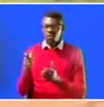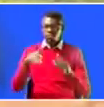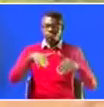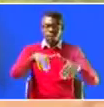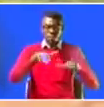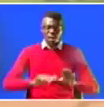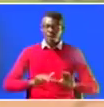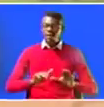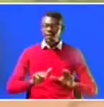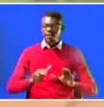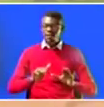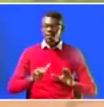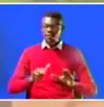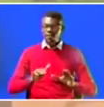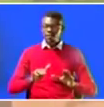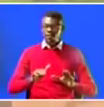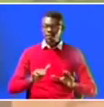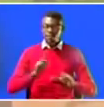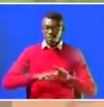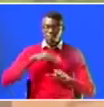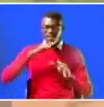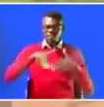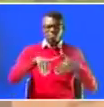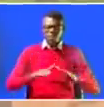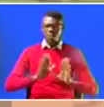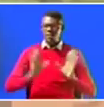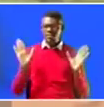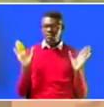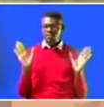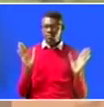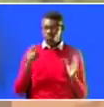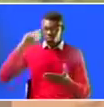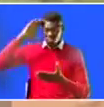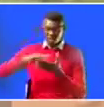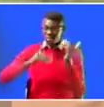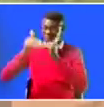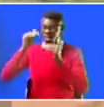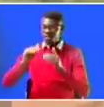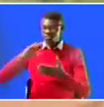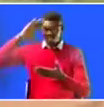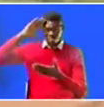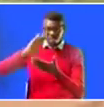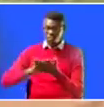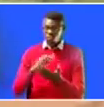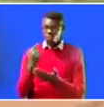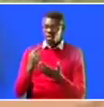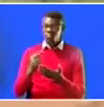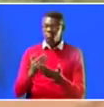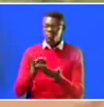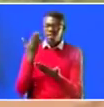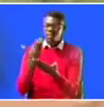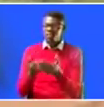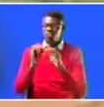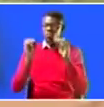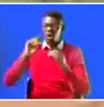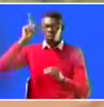buried. And probably I'll be buried. I believe I'll go to some heaven. Yeah, that's a belief, and that is a belief that has no evidence, because we know